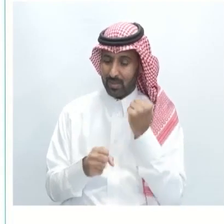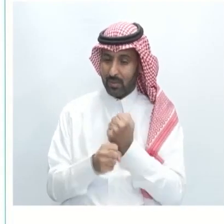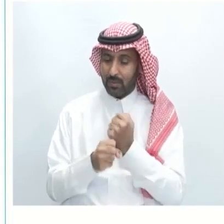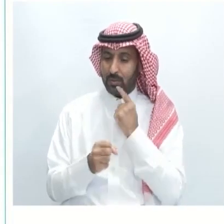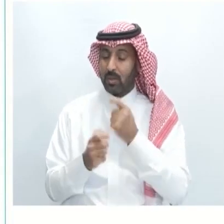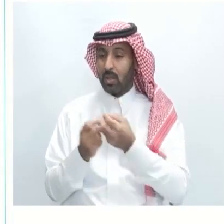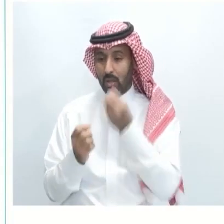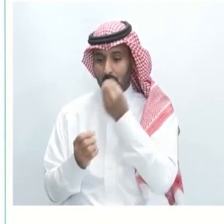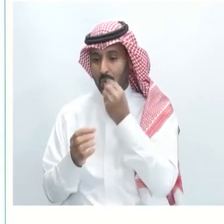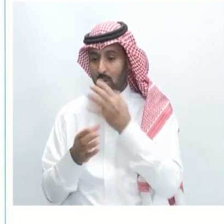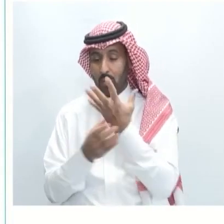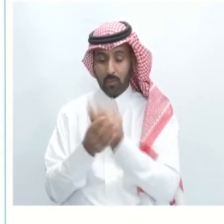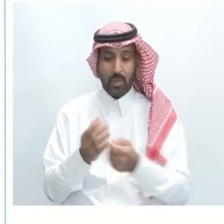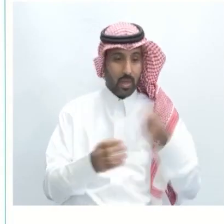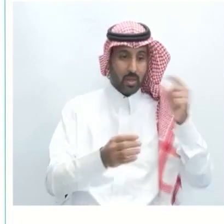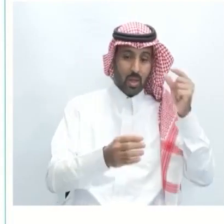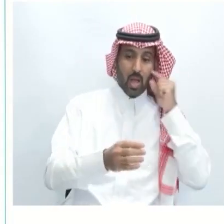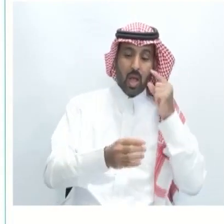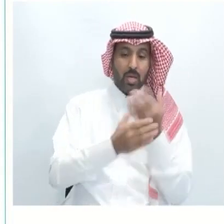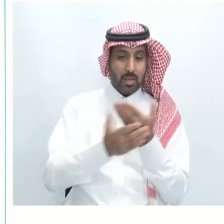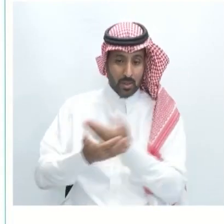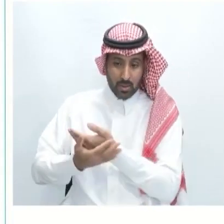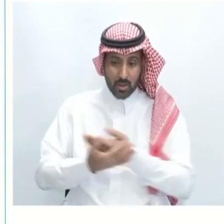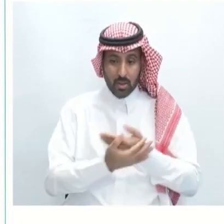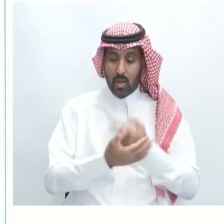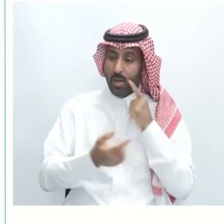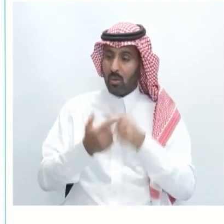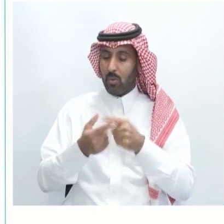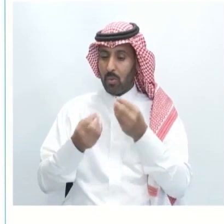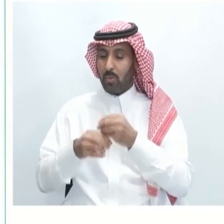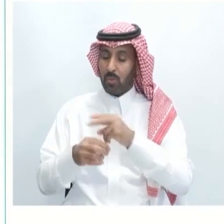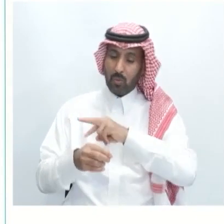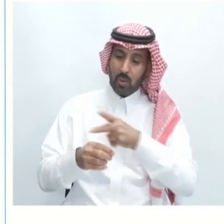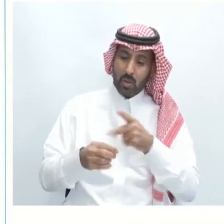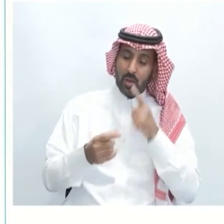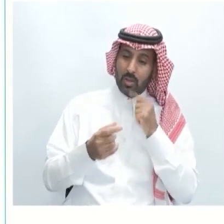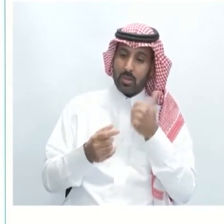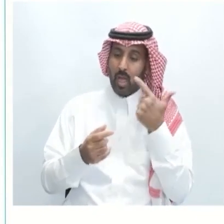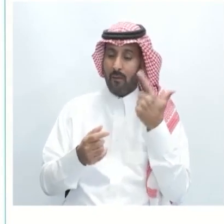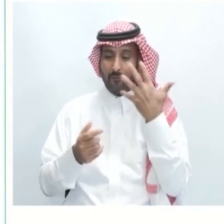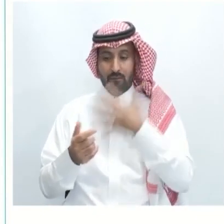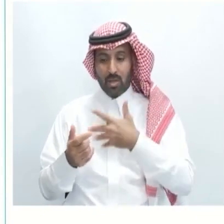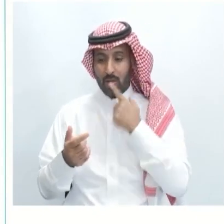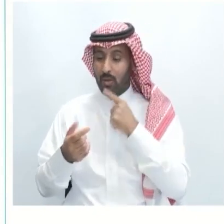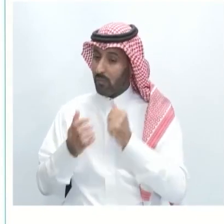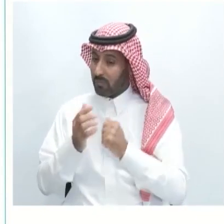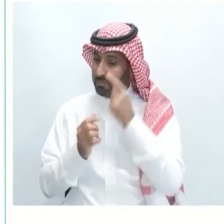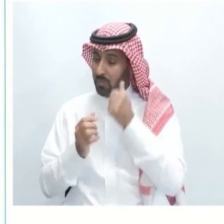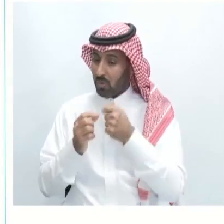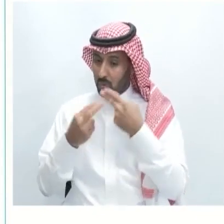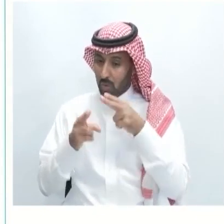pediatricians, that is children's doctors, proved to be an interesting exception. With a 75% satisfaction